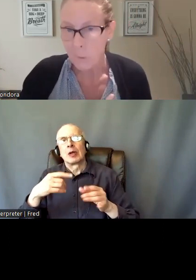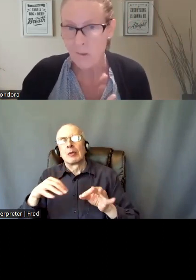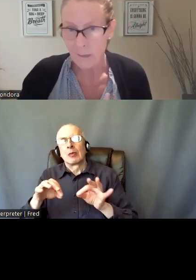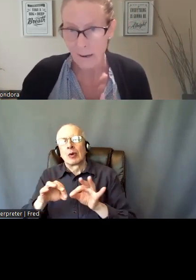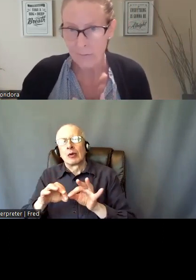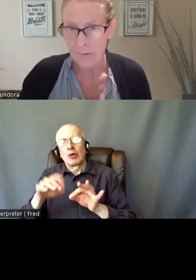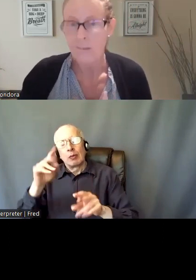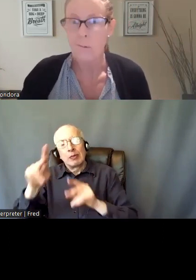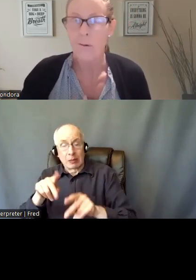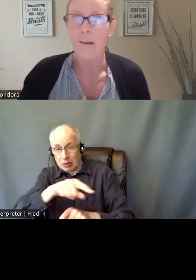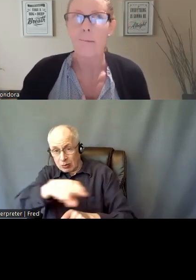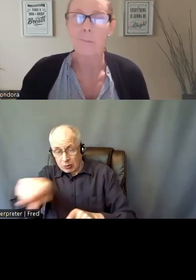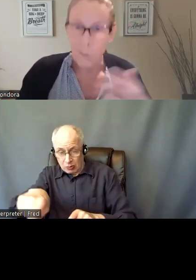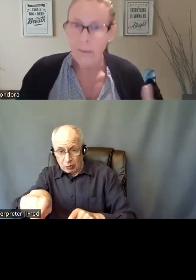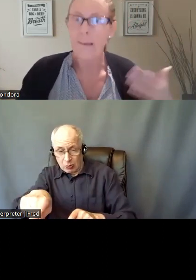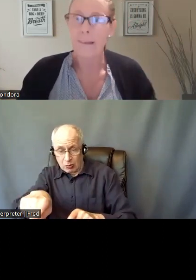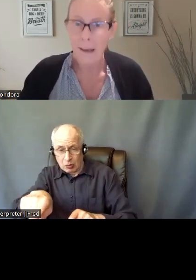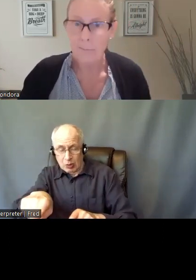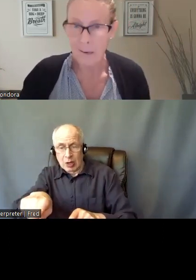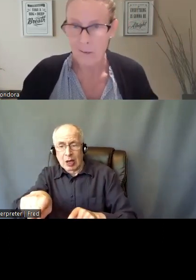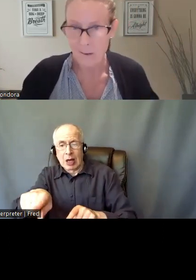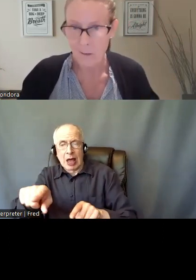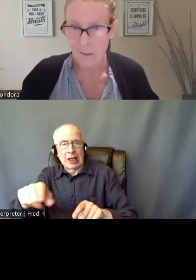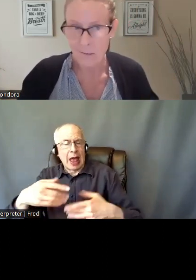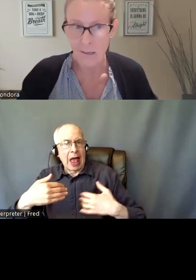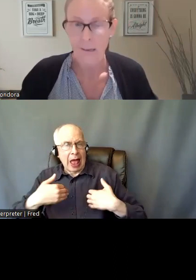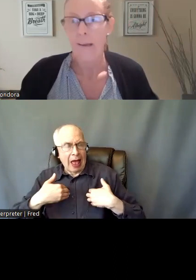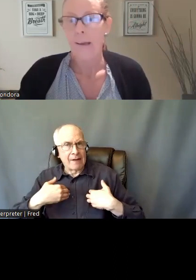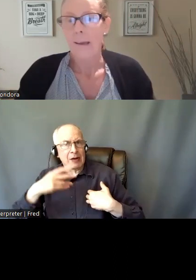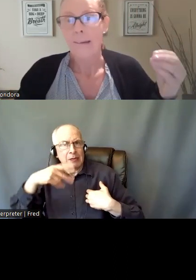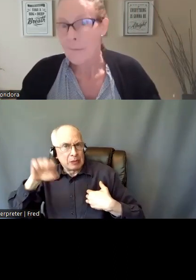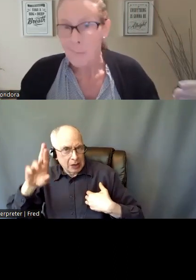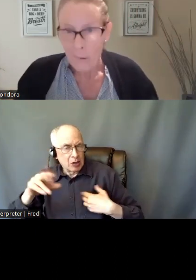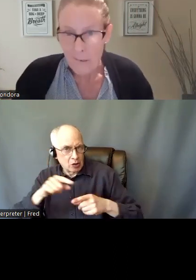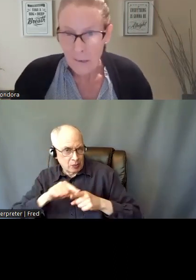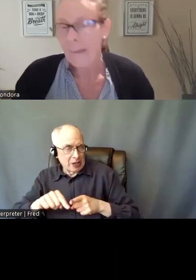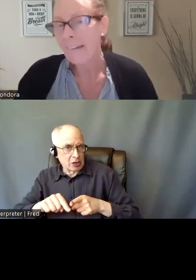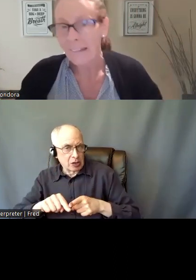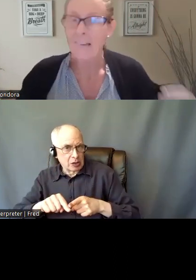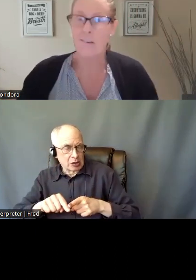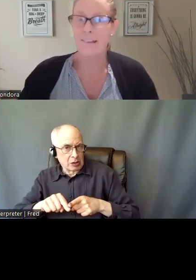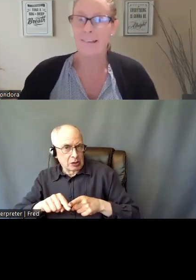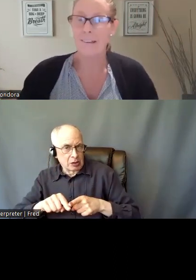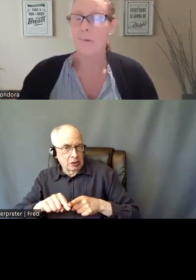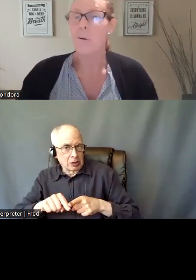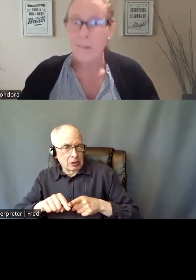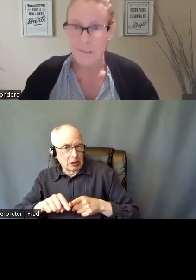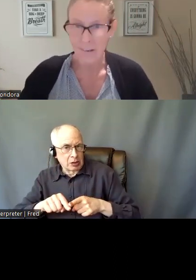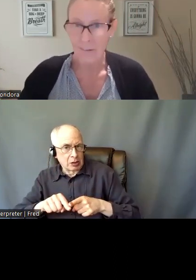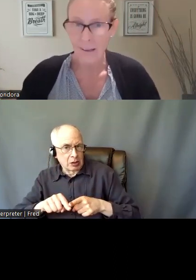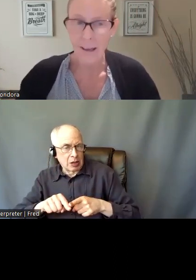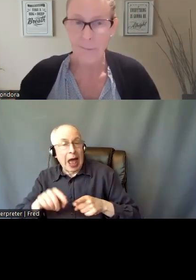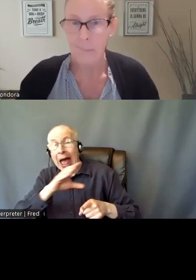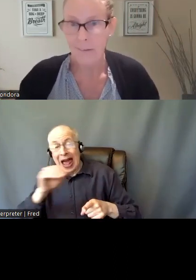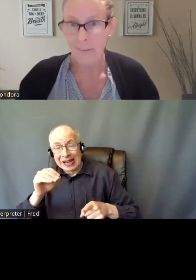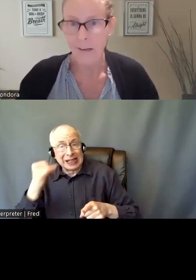that are fortunate enough to employ and to have peer specialists, and even more so, and in addition, if you